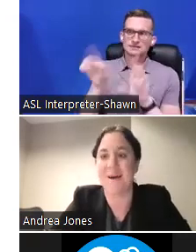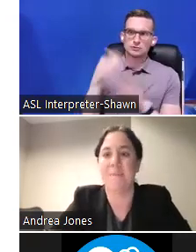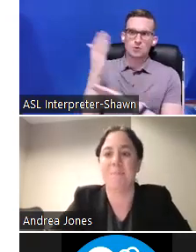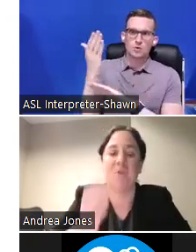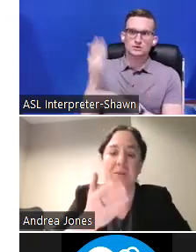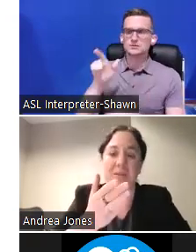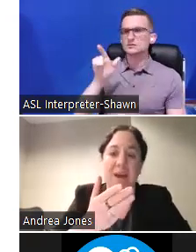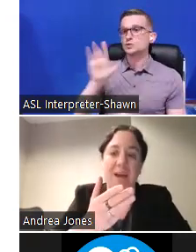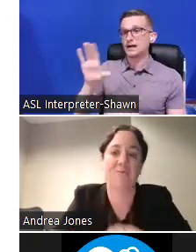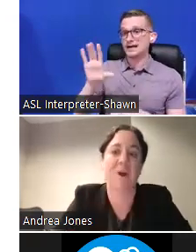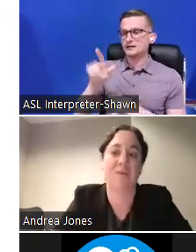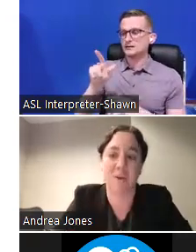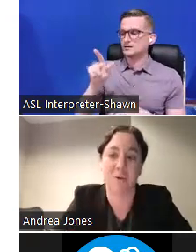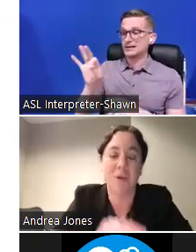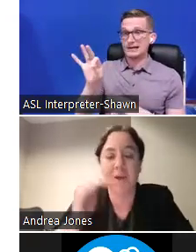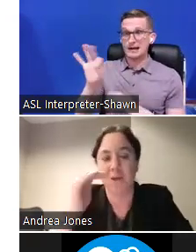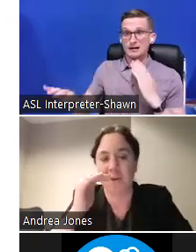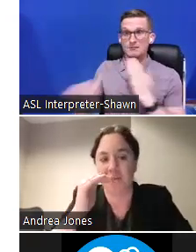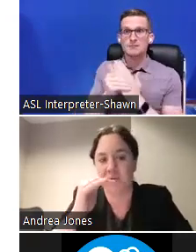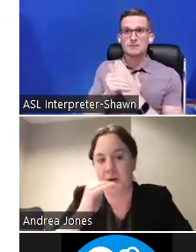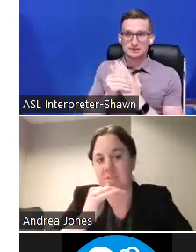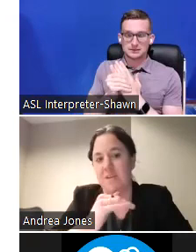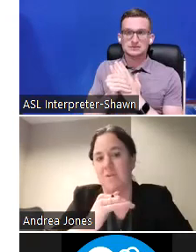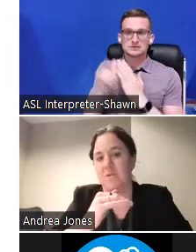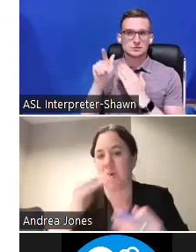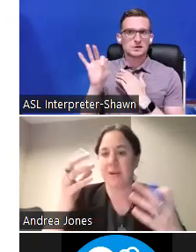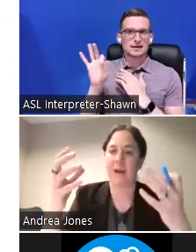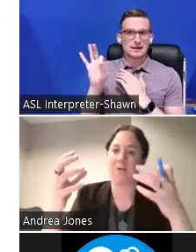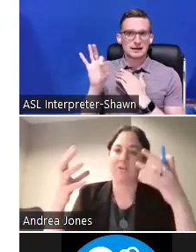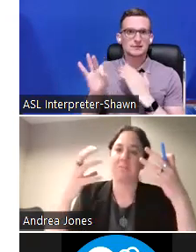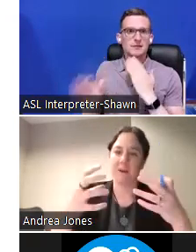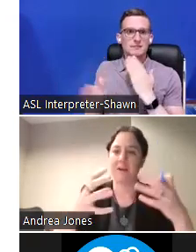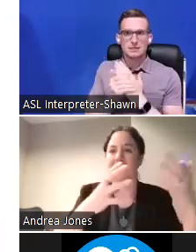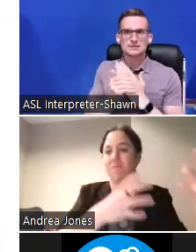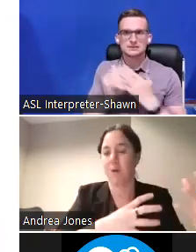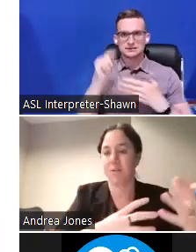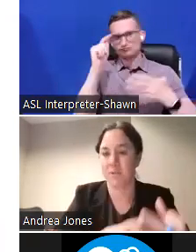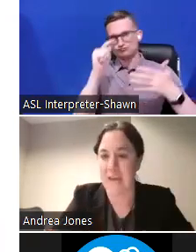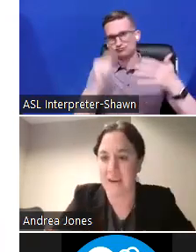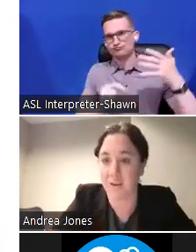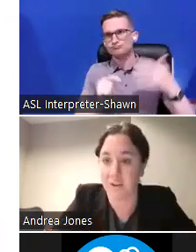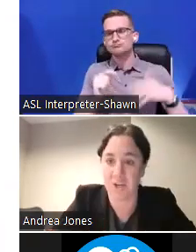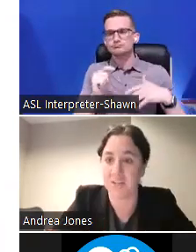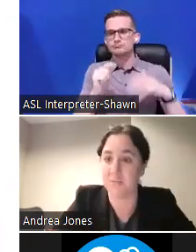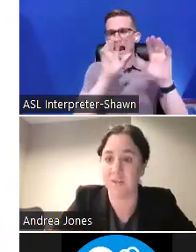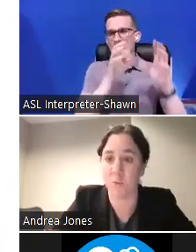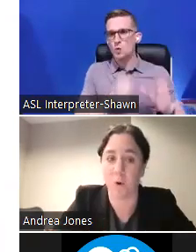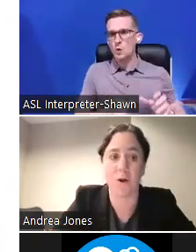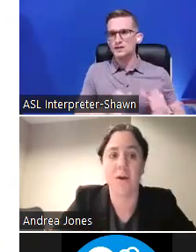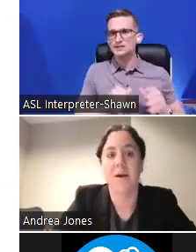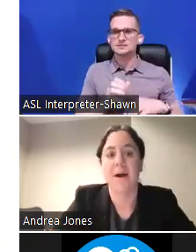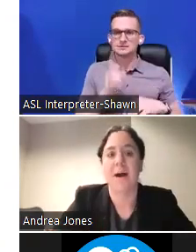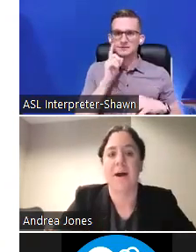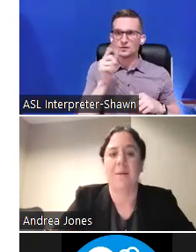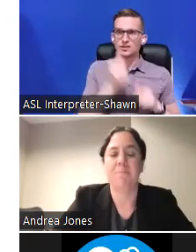amendments. On the slide in front of you, you can sort of see those broken down into buckets of what those technical adjustments were.